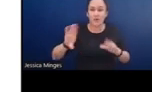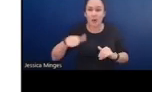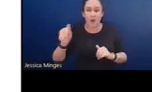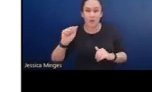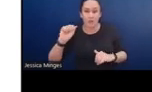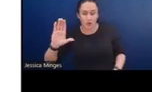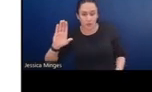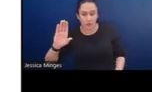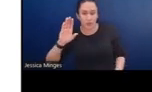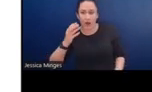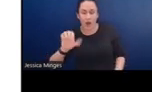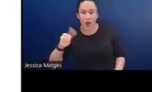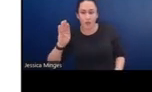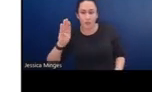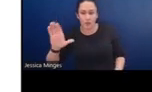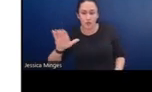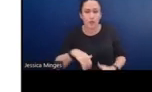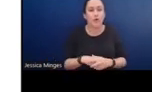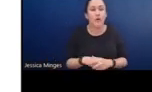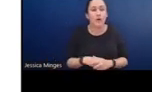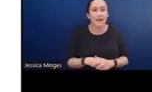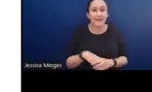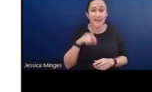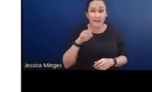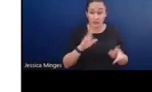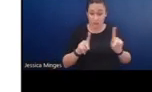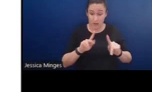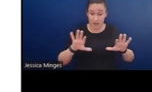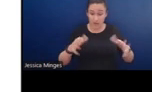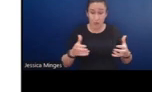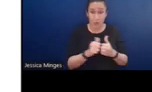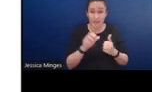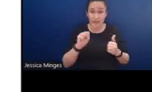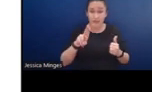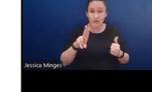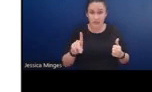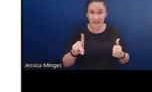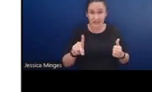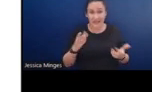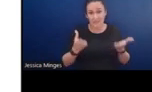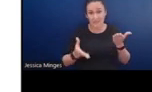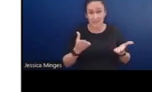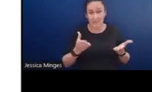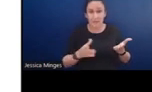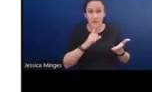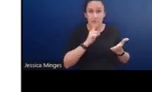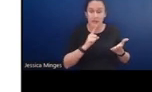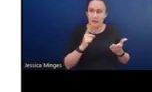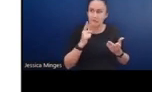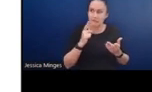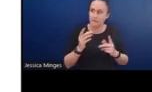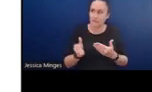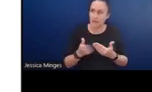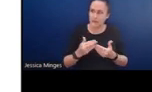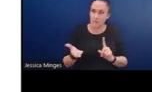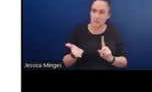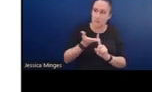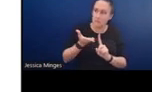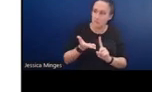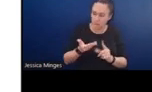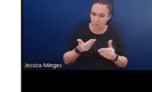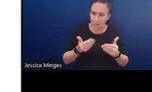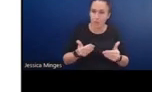control. And if you're a population with a substance use disorder, you might be very convinced to take more money to